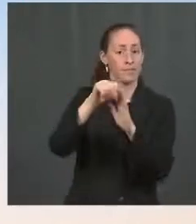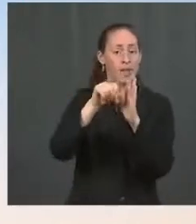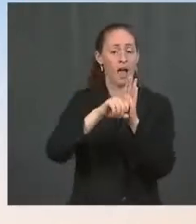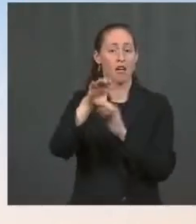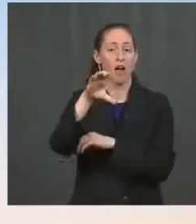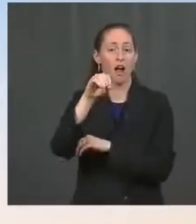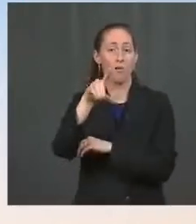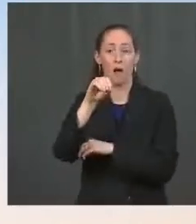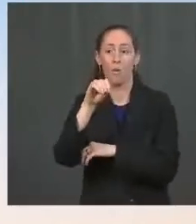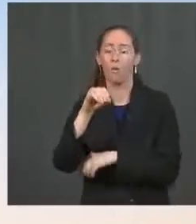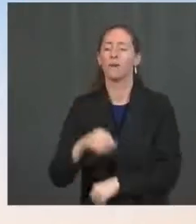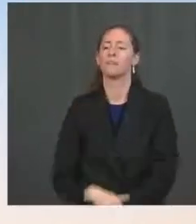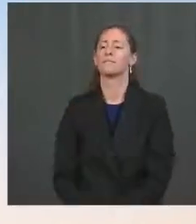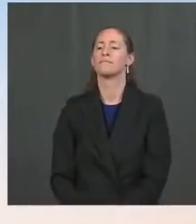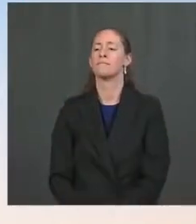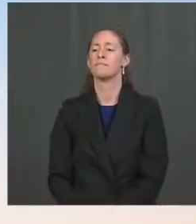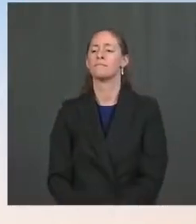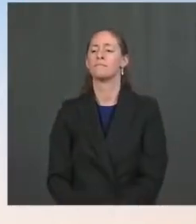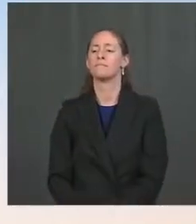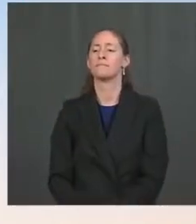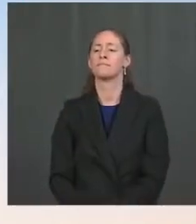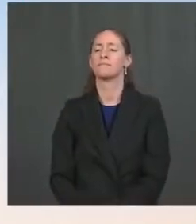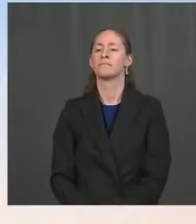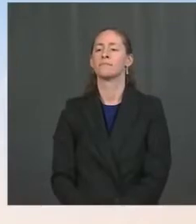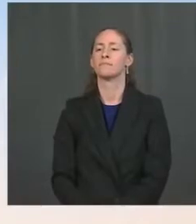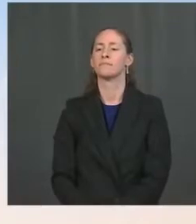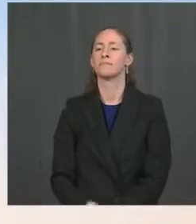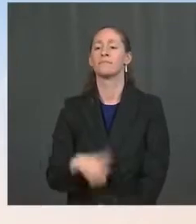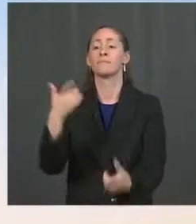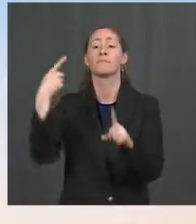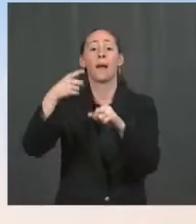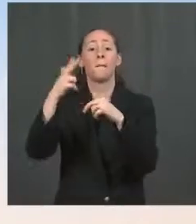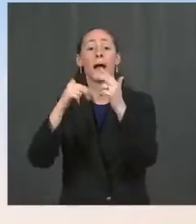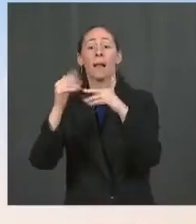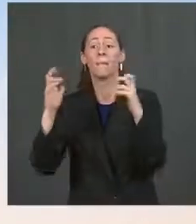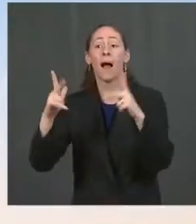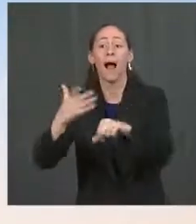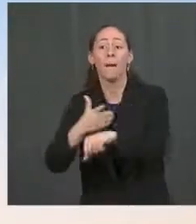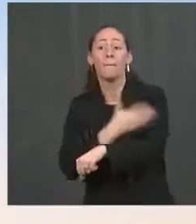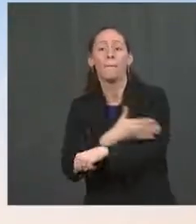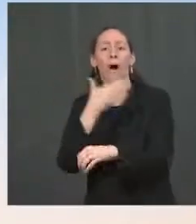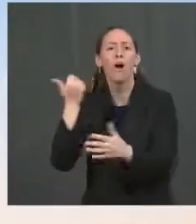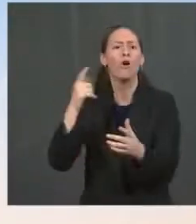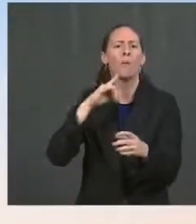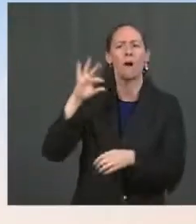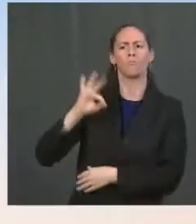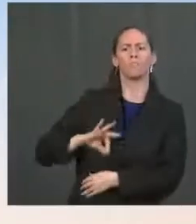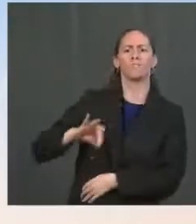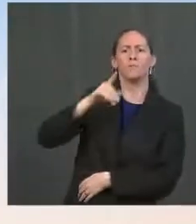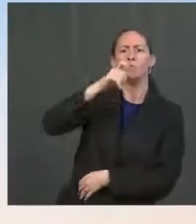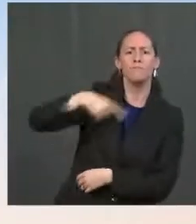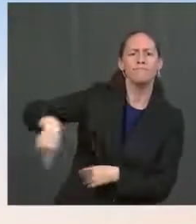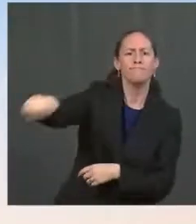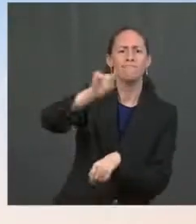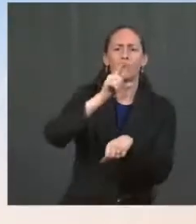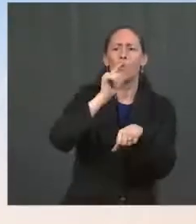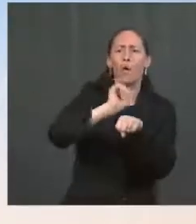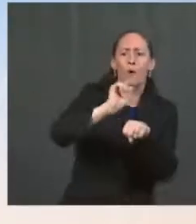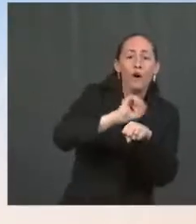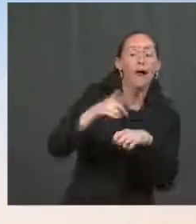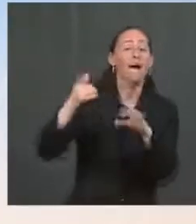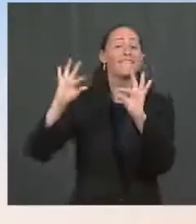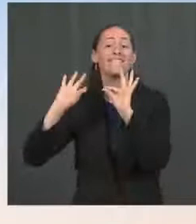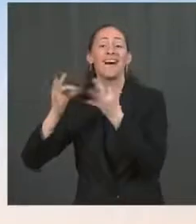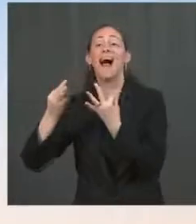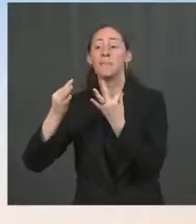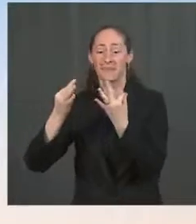growth, more Americans participating in the labor force, and will level the playing field for working families. Also wanted to highlight this afternoon, the Vice President will meet